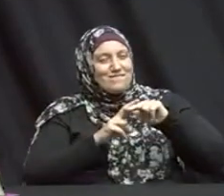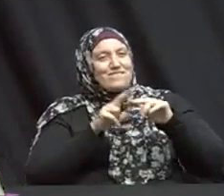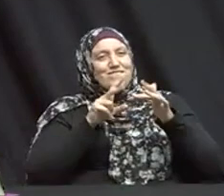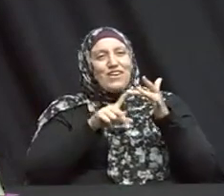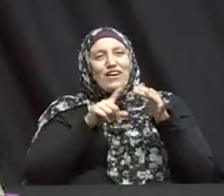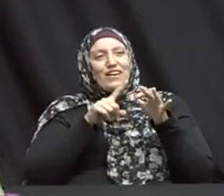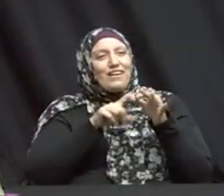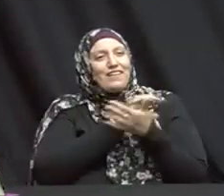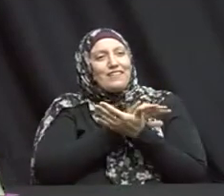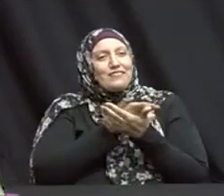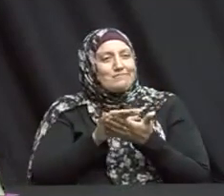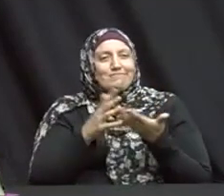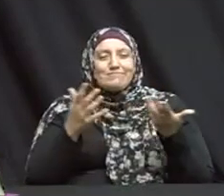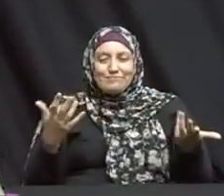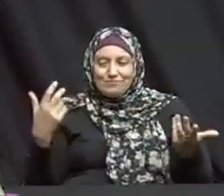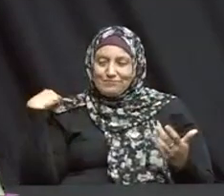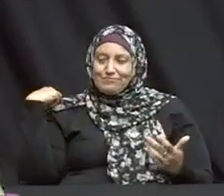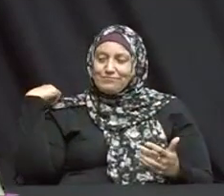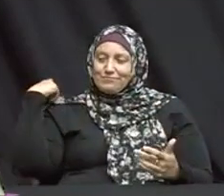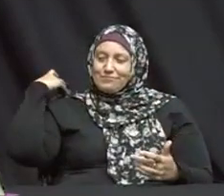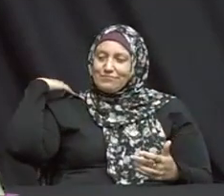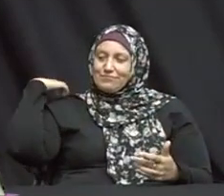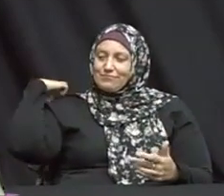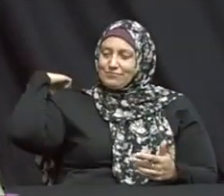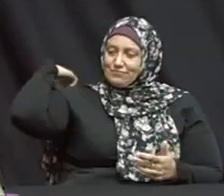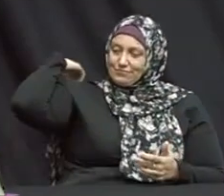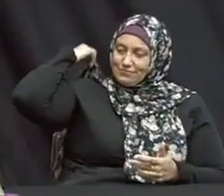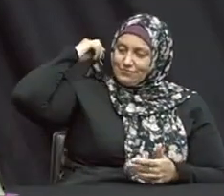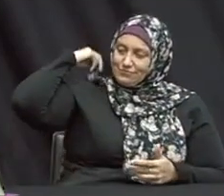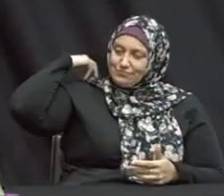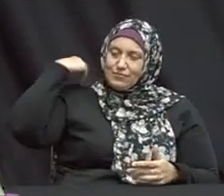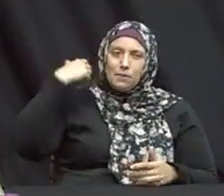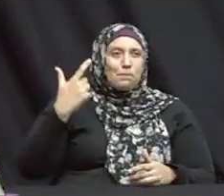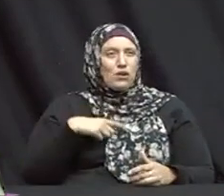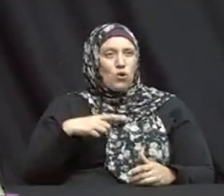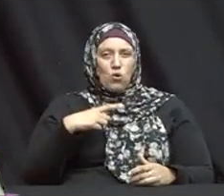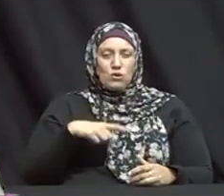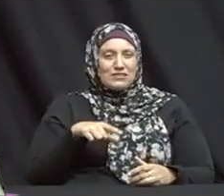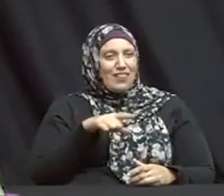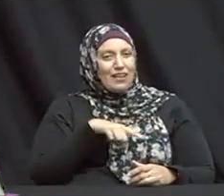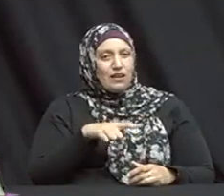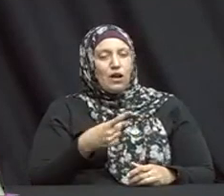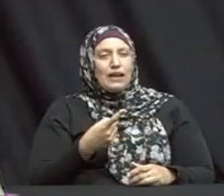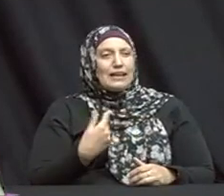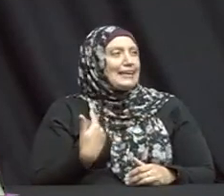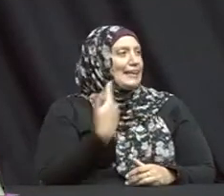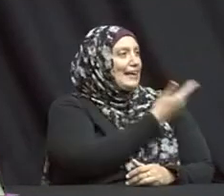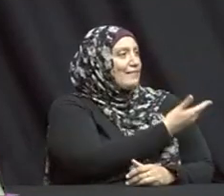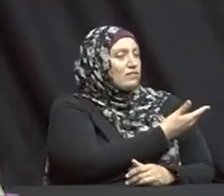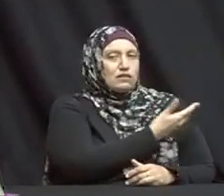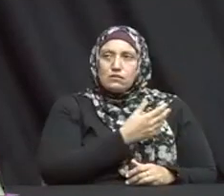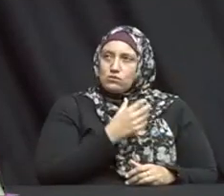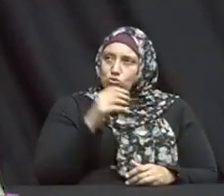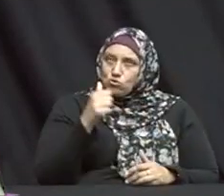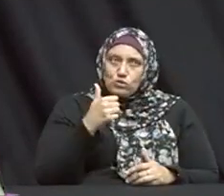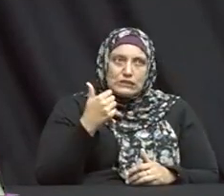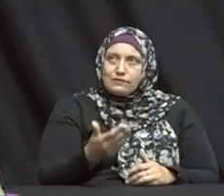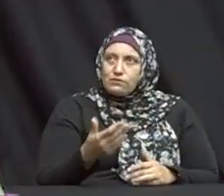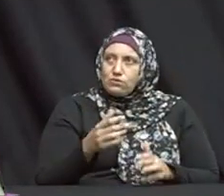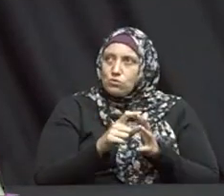given that those distributions are not compliant with the required splits?